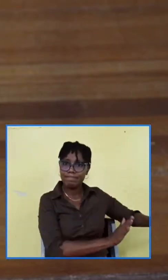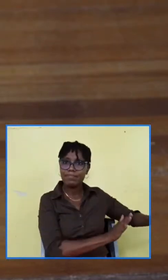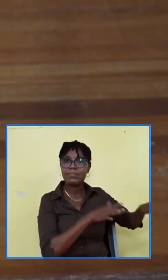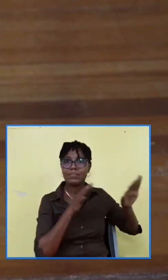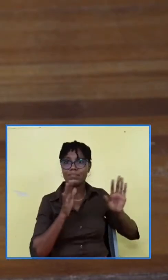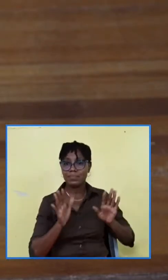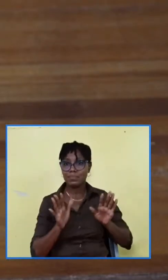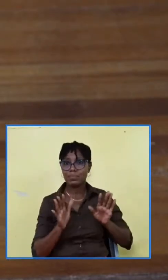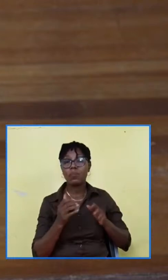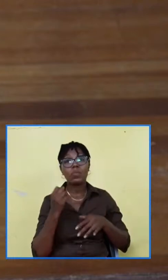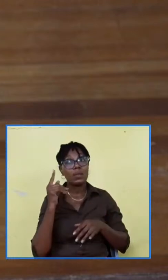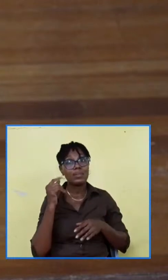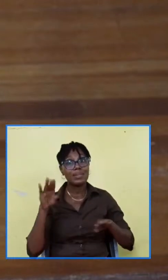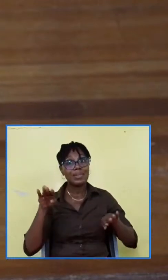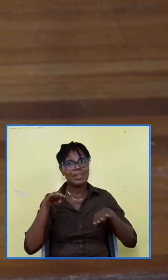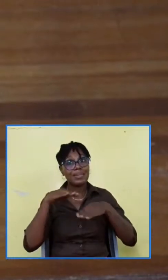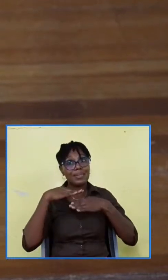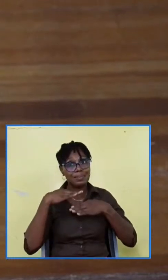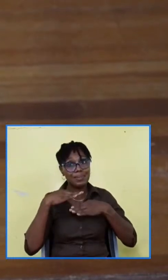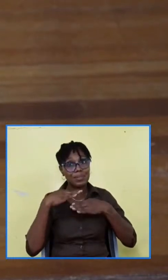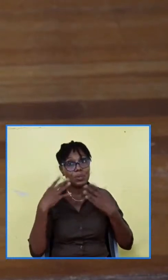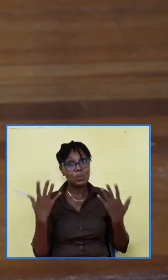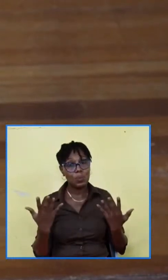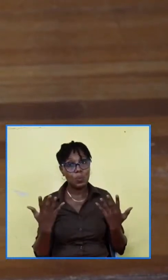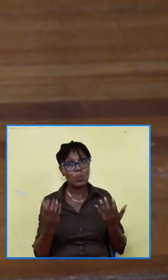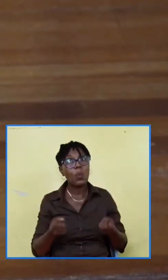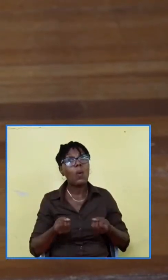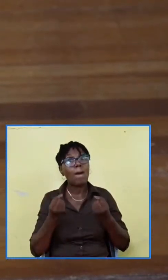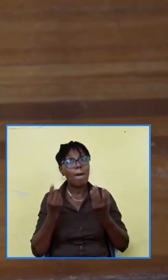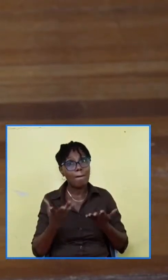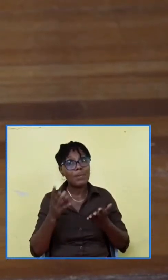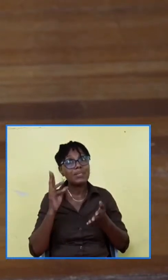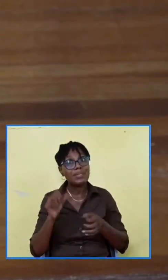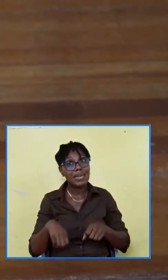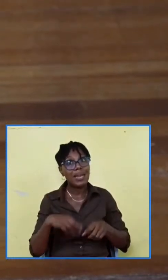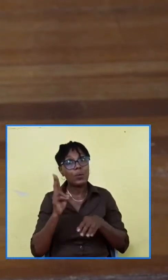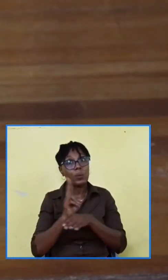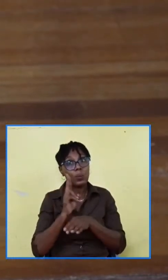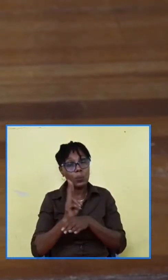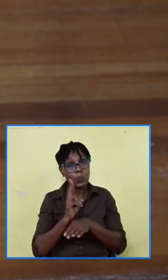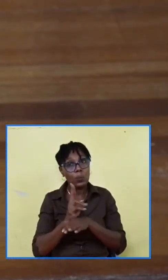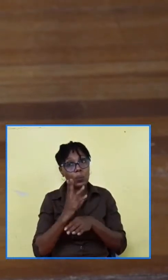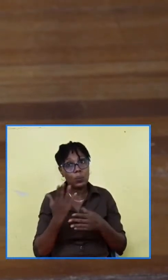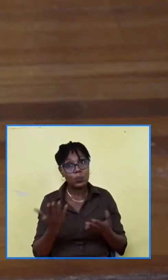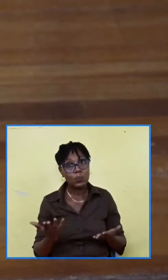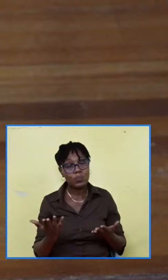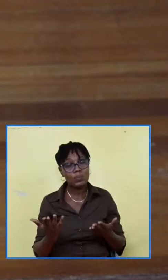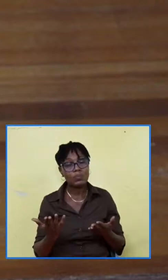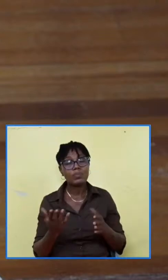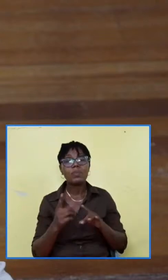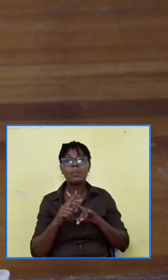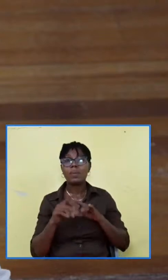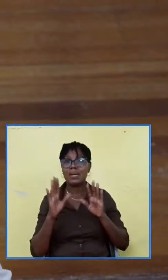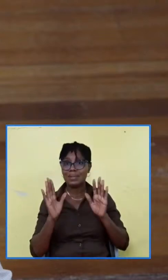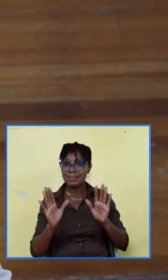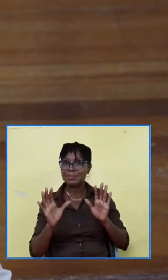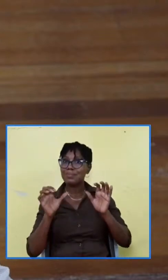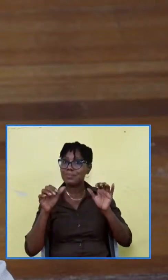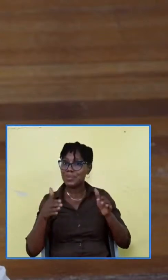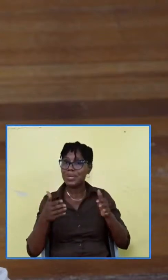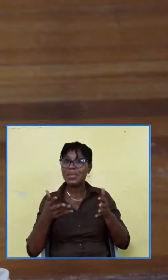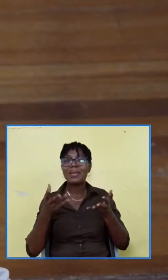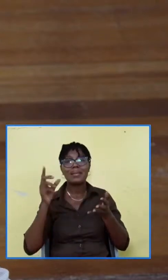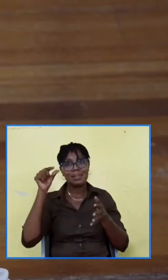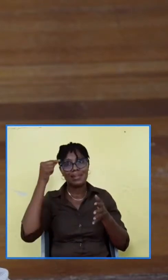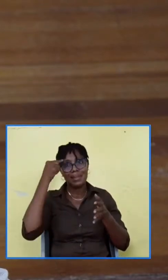are limitations just how much you could take out. But at the moment, that path is clear. You